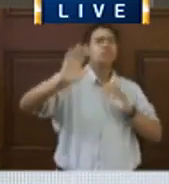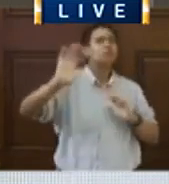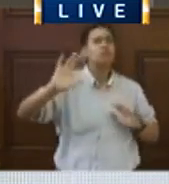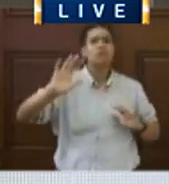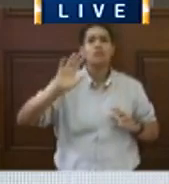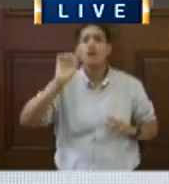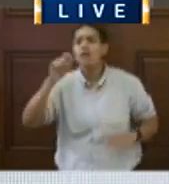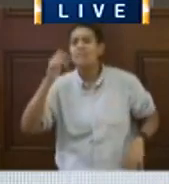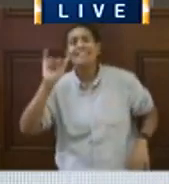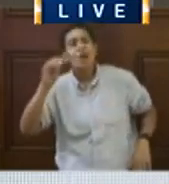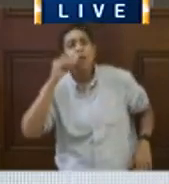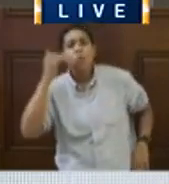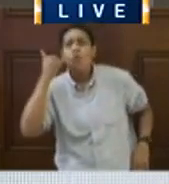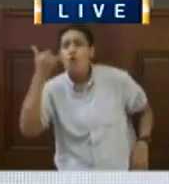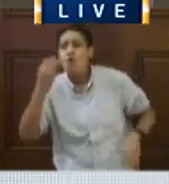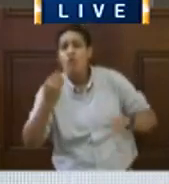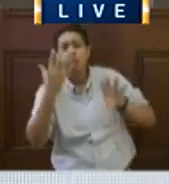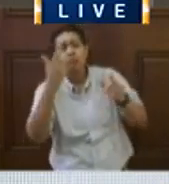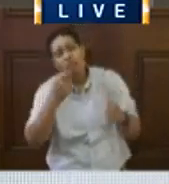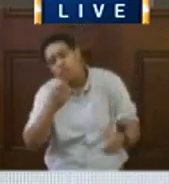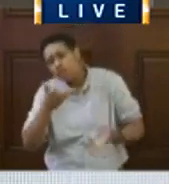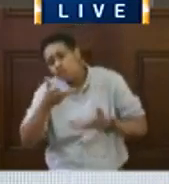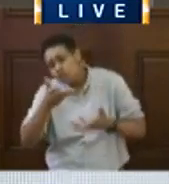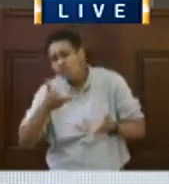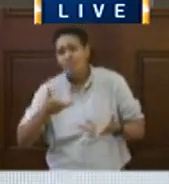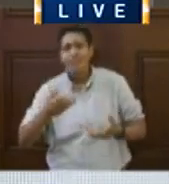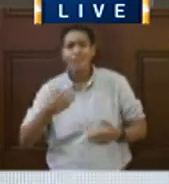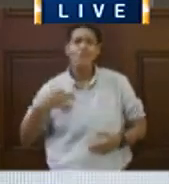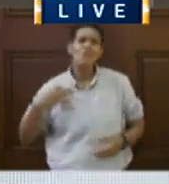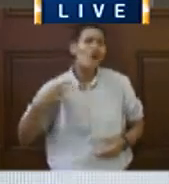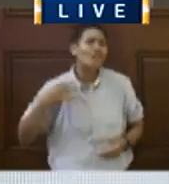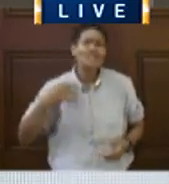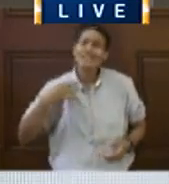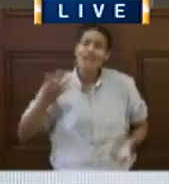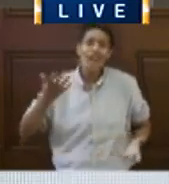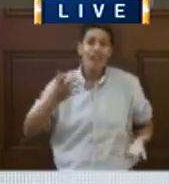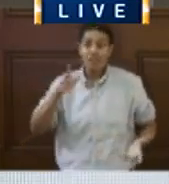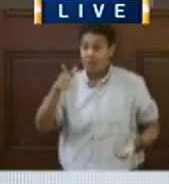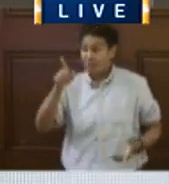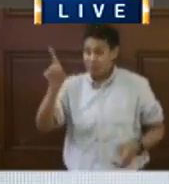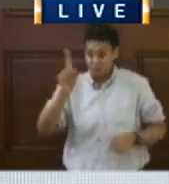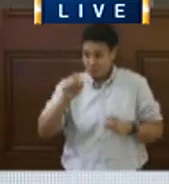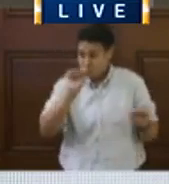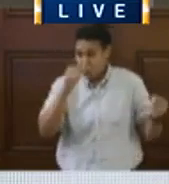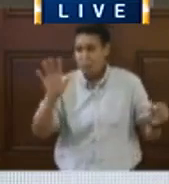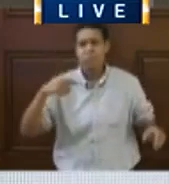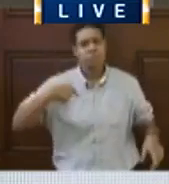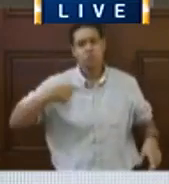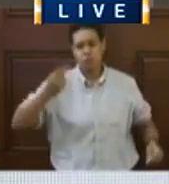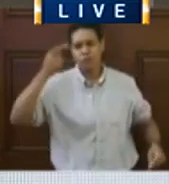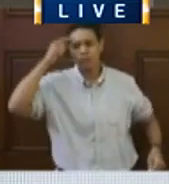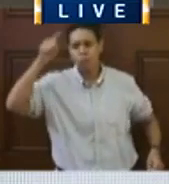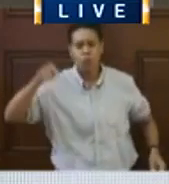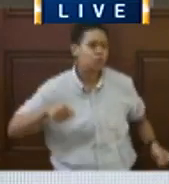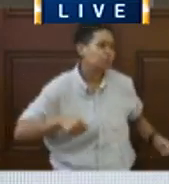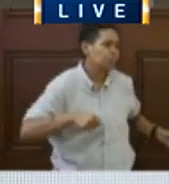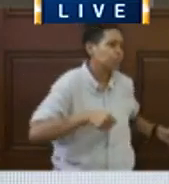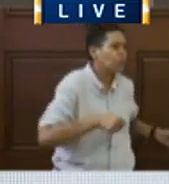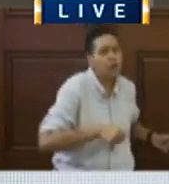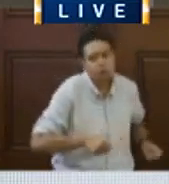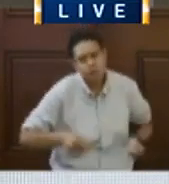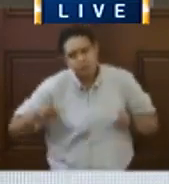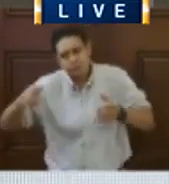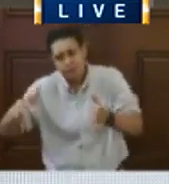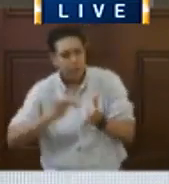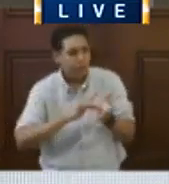them, check in on them. Volunteer to bring their groceries and get their medicines so that they don't have to